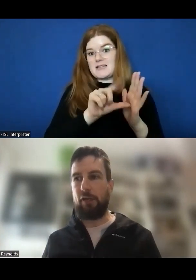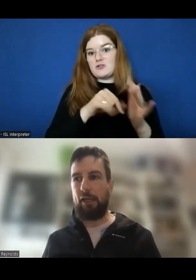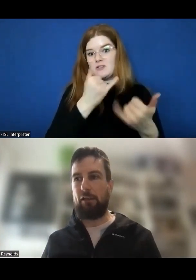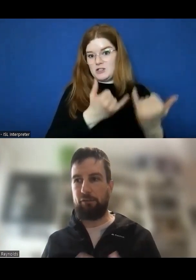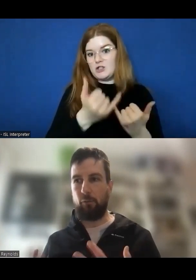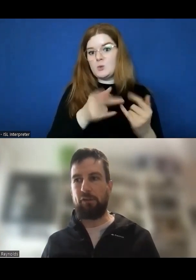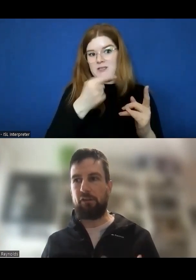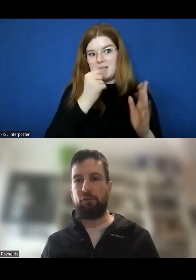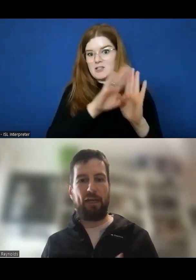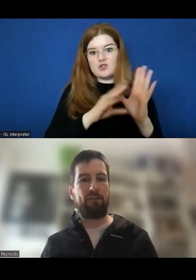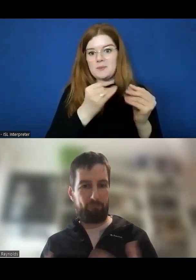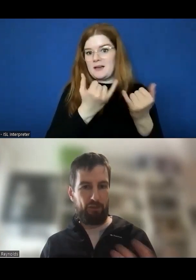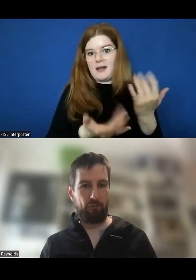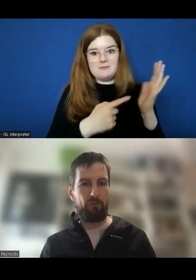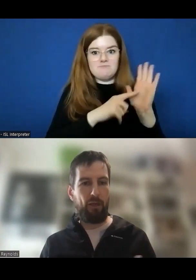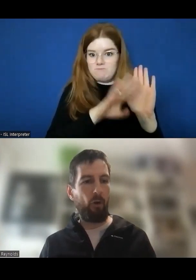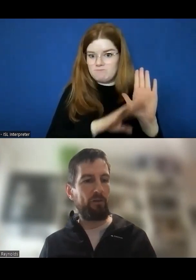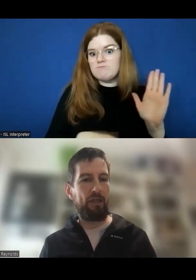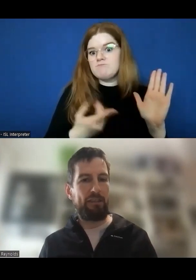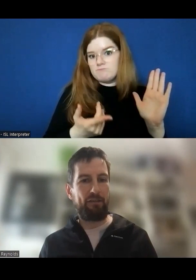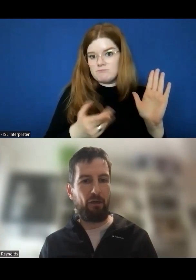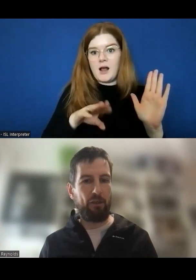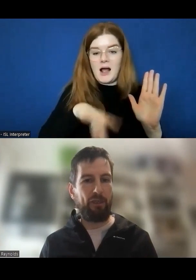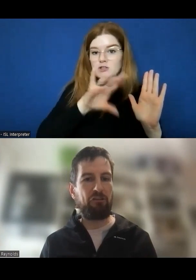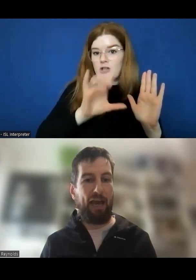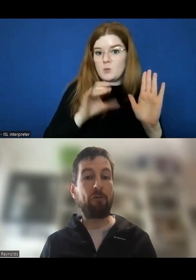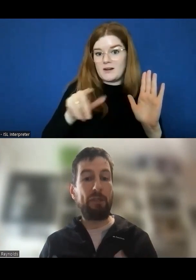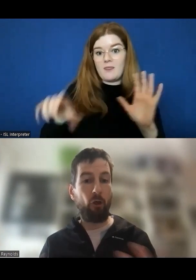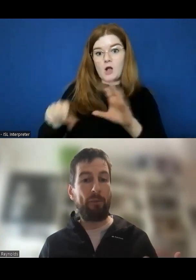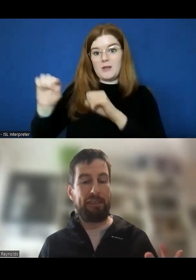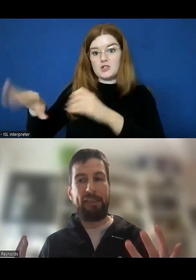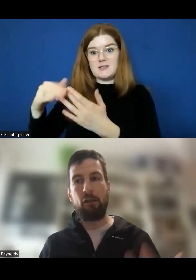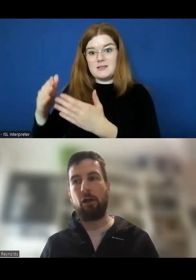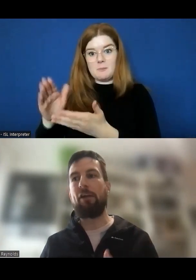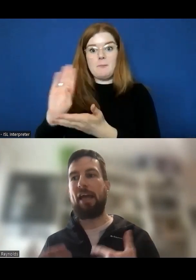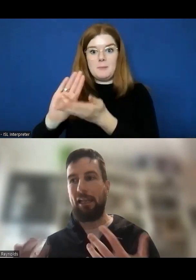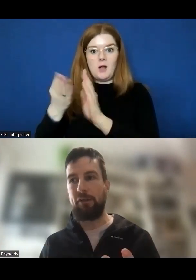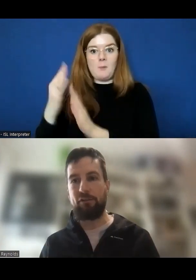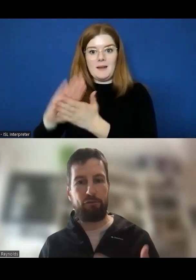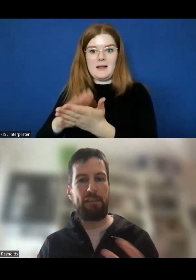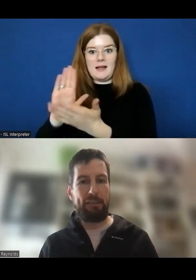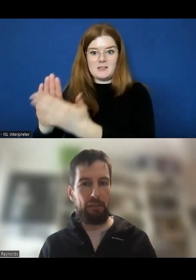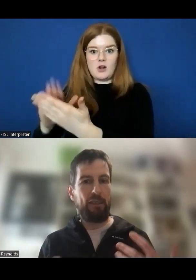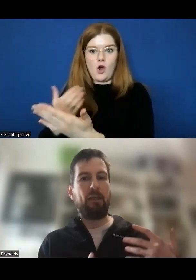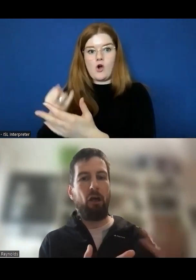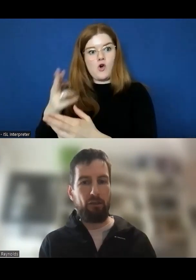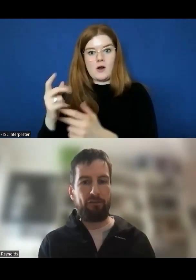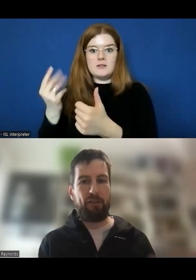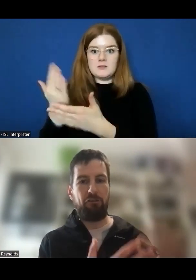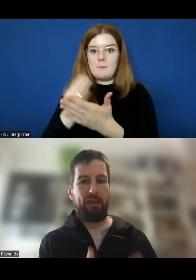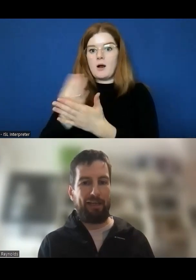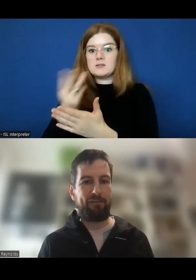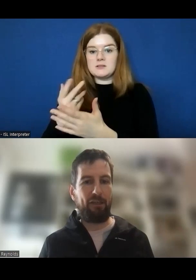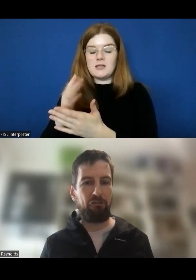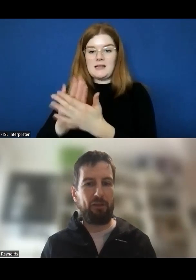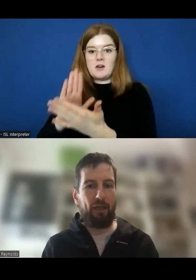to say something to the effect, most likely that the occupation has become illegal, or has elements of illegal